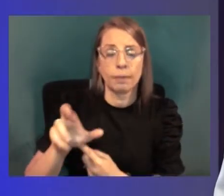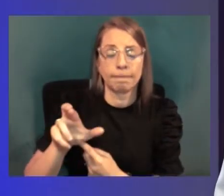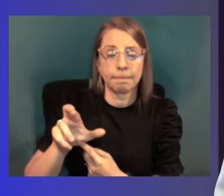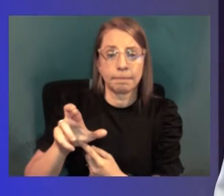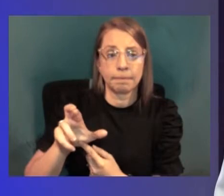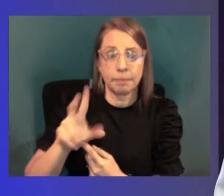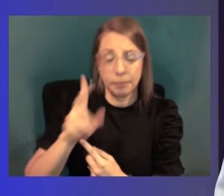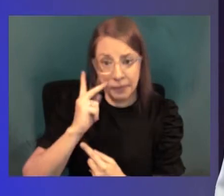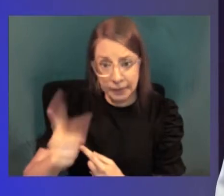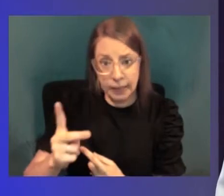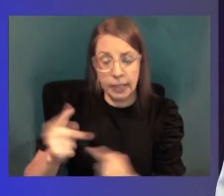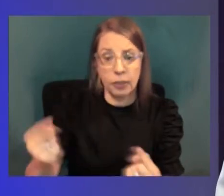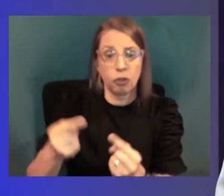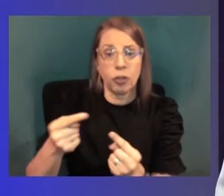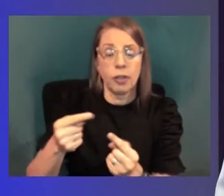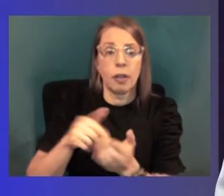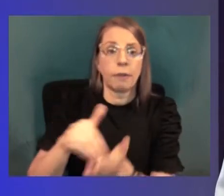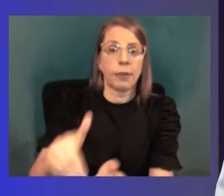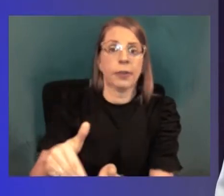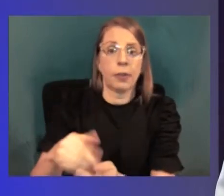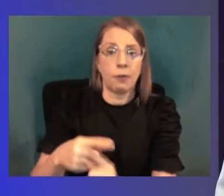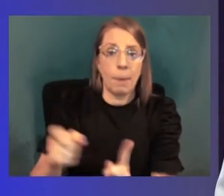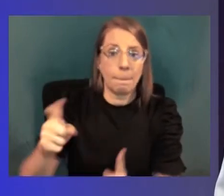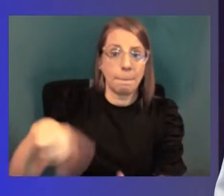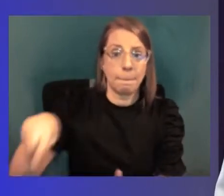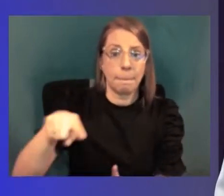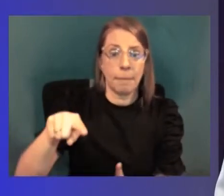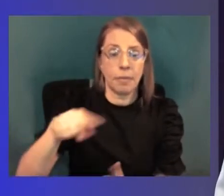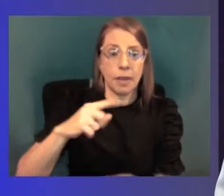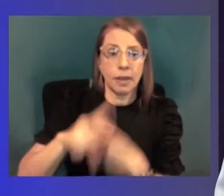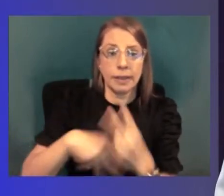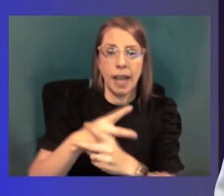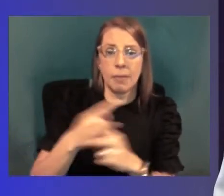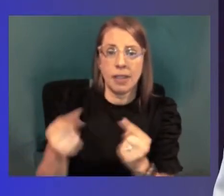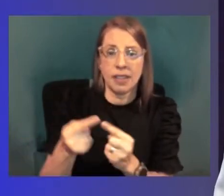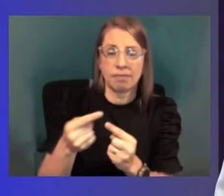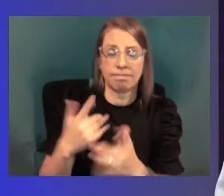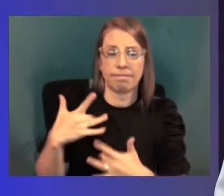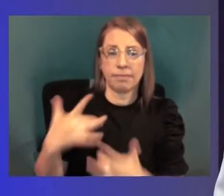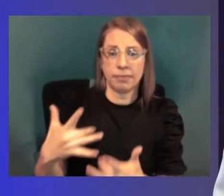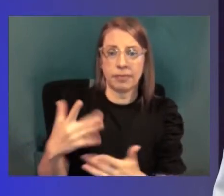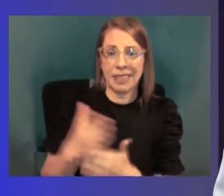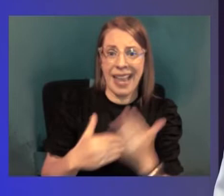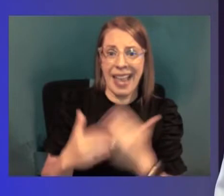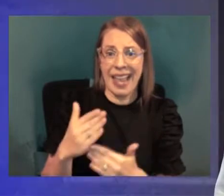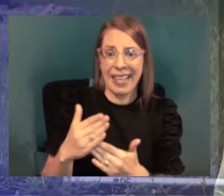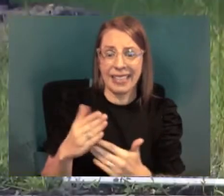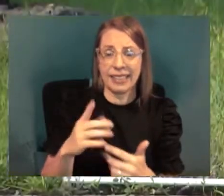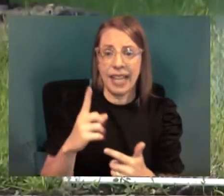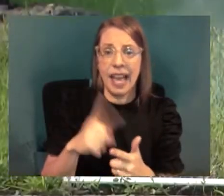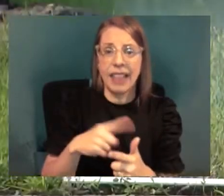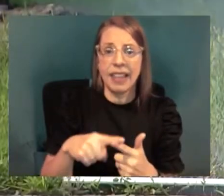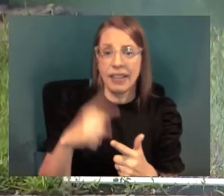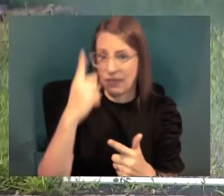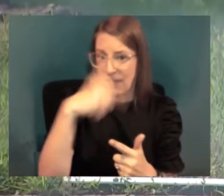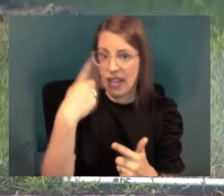very frequently. And those injuries will usually involve hands and then face or both.